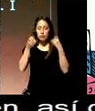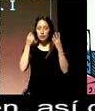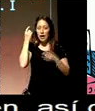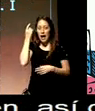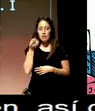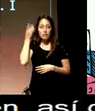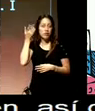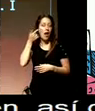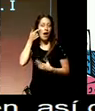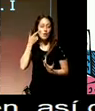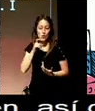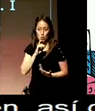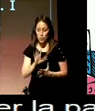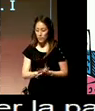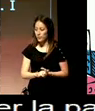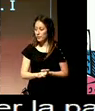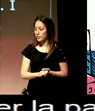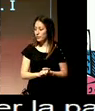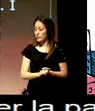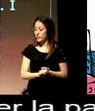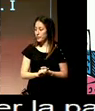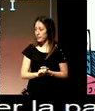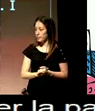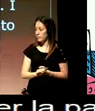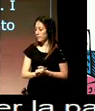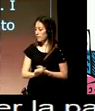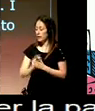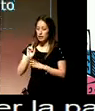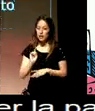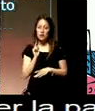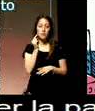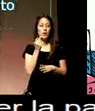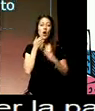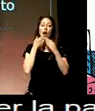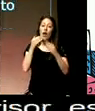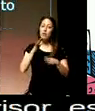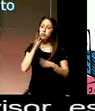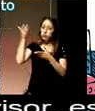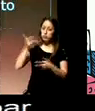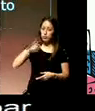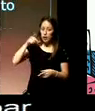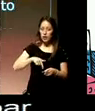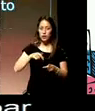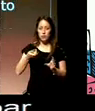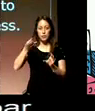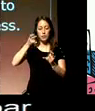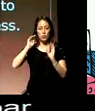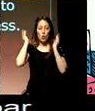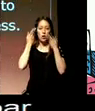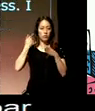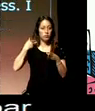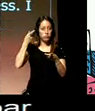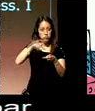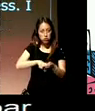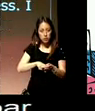First of all, I want to thank you for the invitation to join this Congress. I think it is so very inspiring to